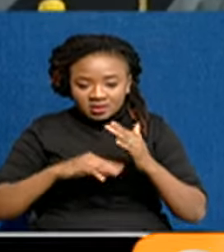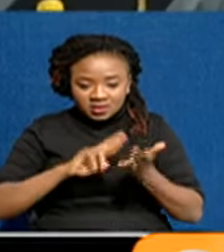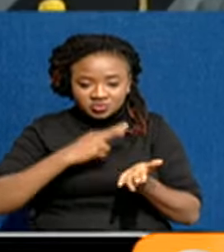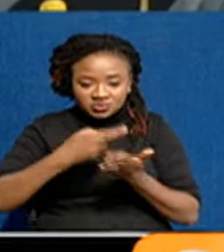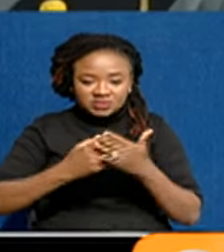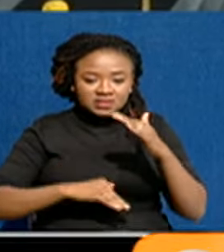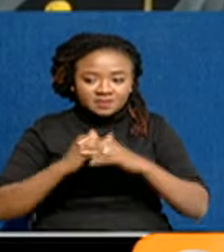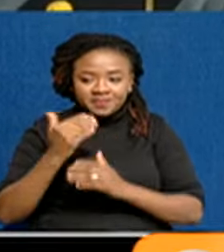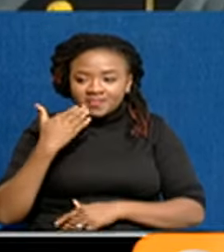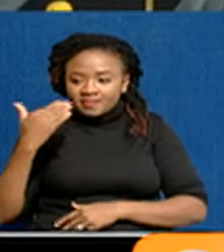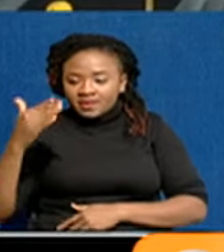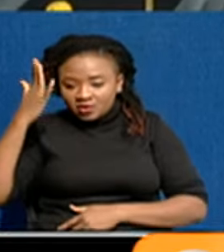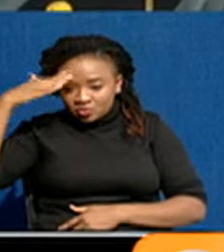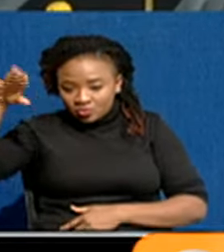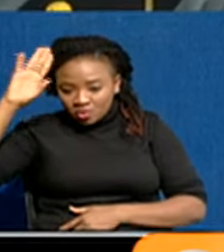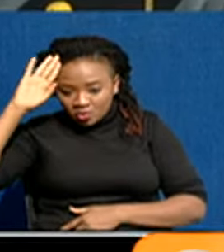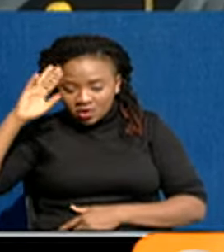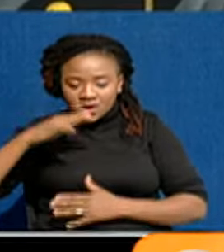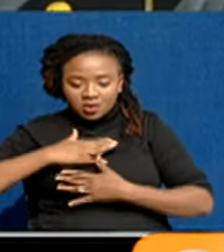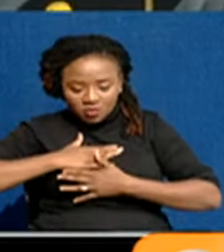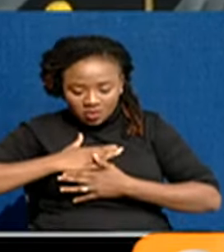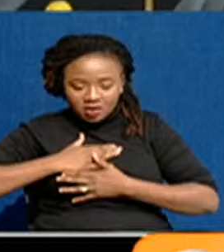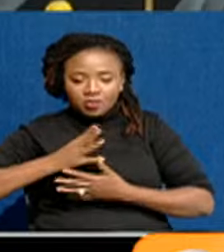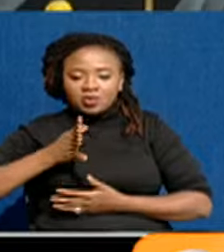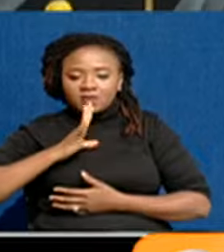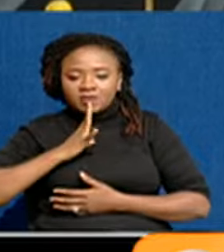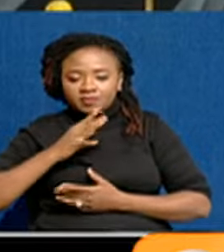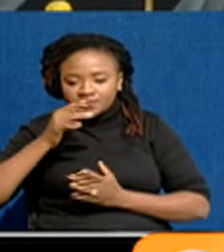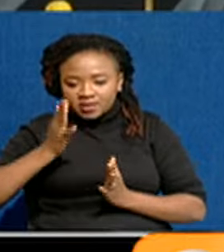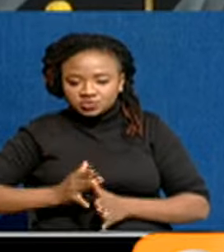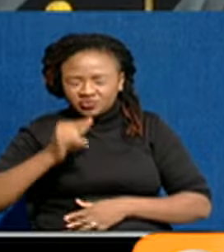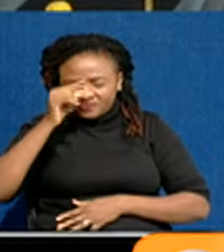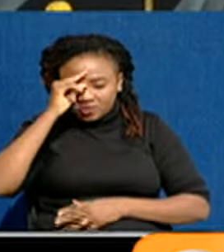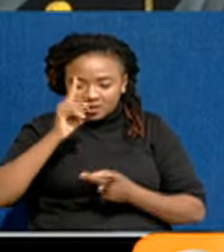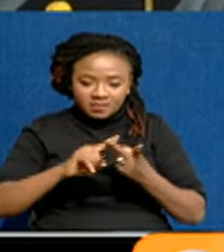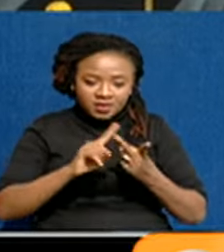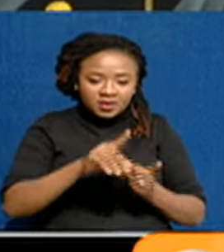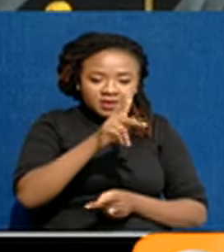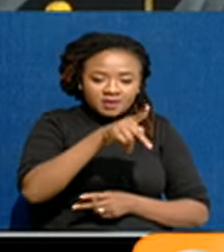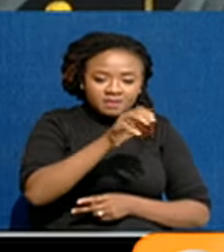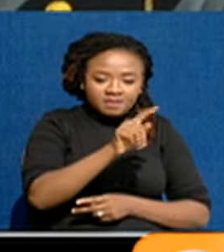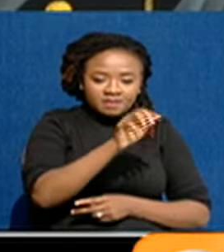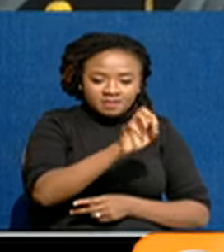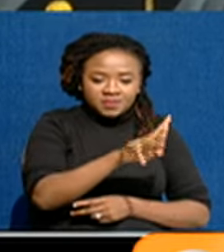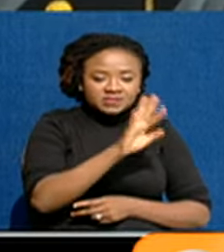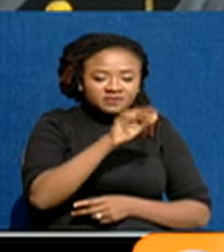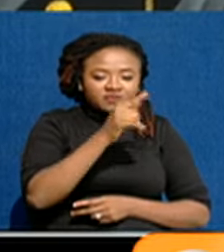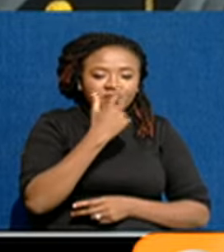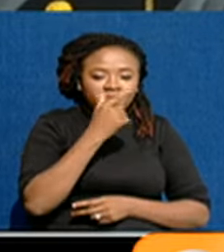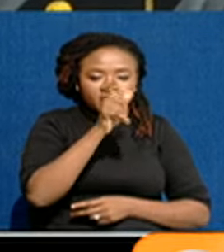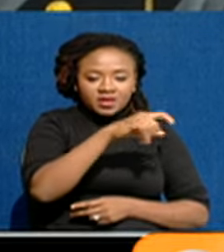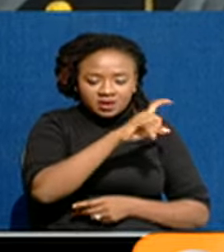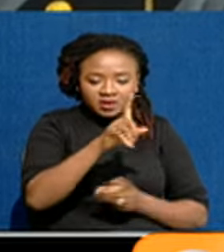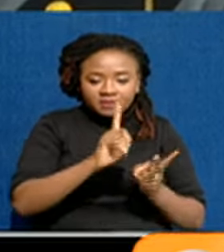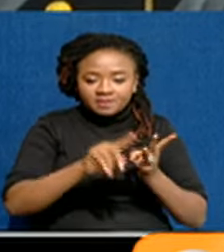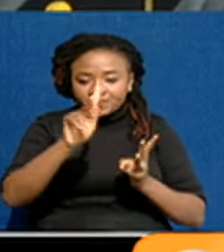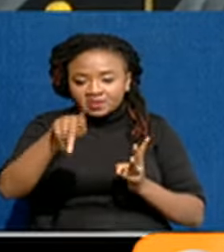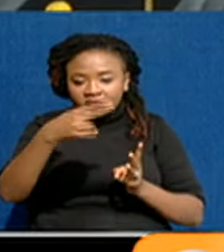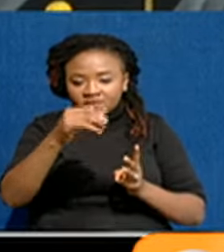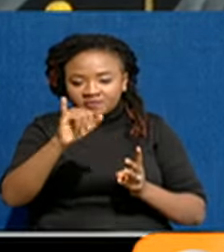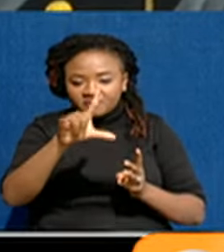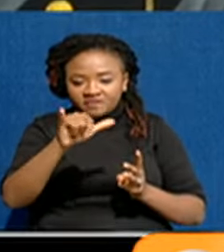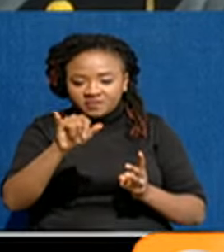much for making time this evening. Honorable Isaac Mwaura, government spokesperson, Peter Murugor, disaster risk reduction manager, Kenya Red Cross, and Philip Omondi, senior climate